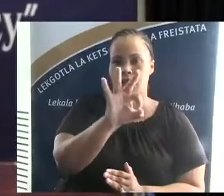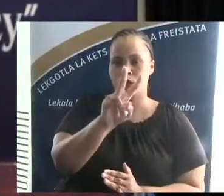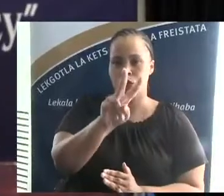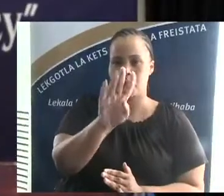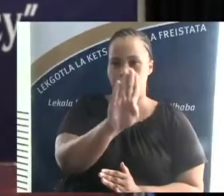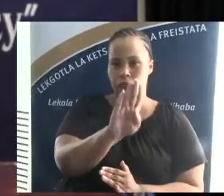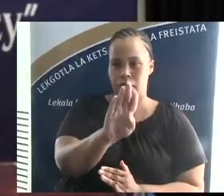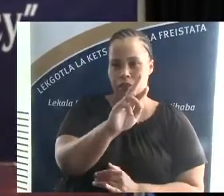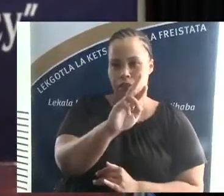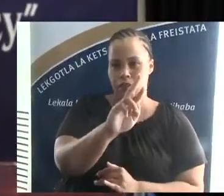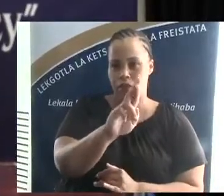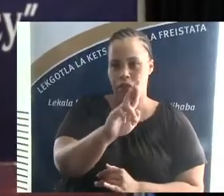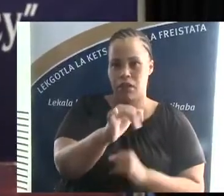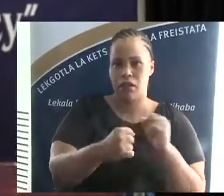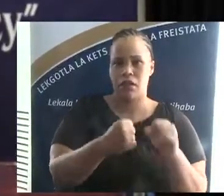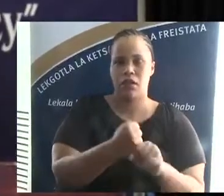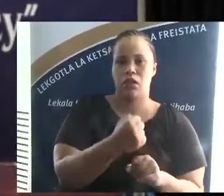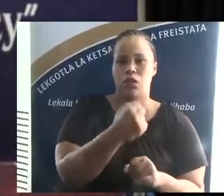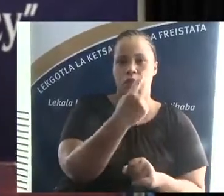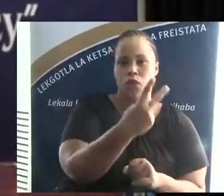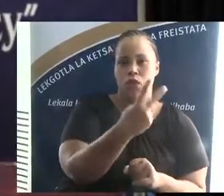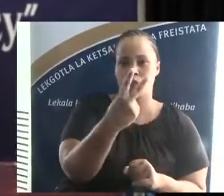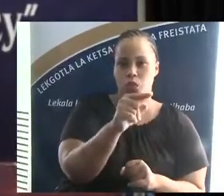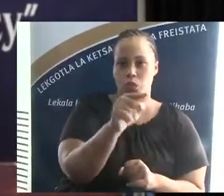billion in 22-23,